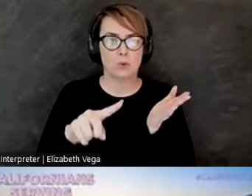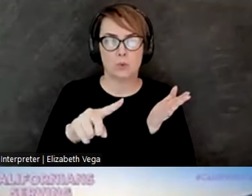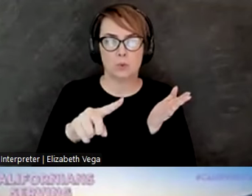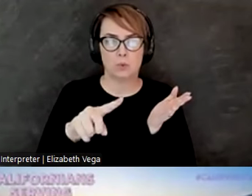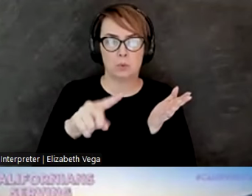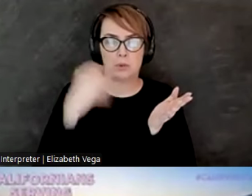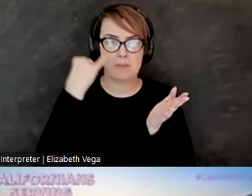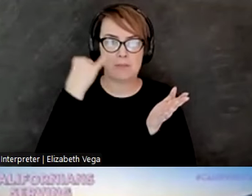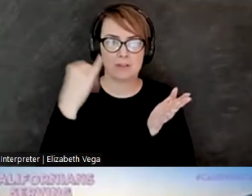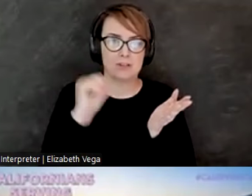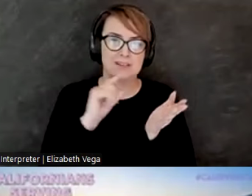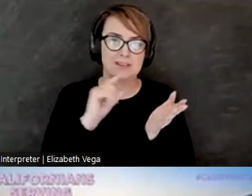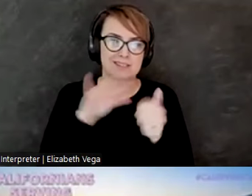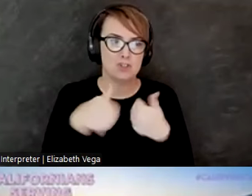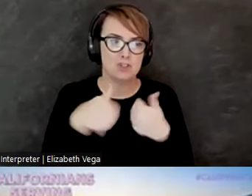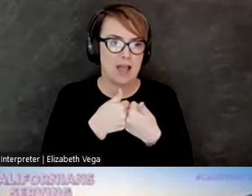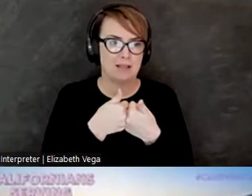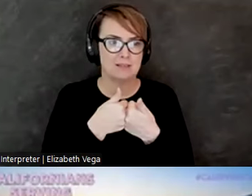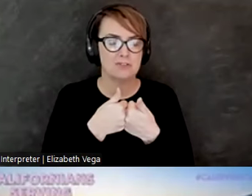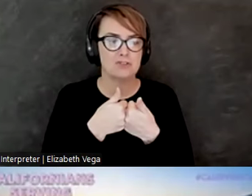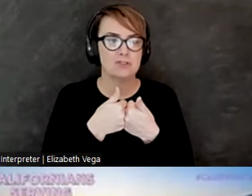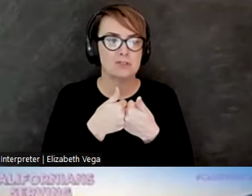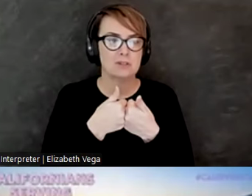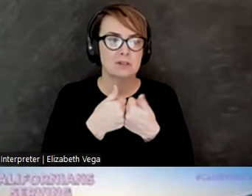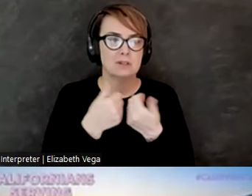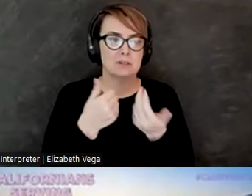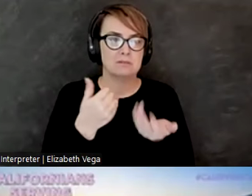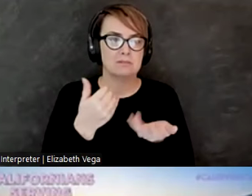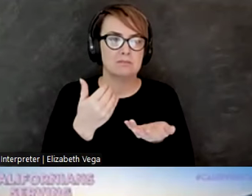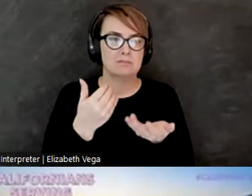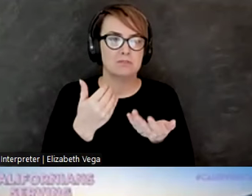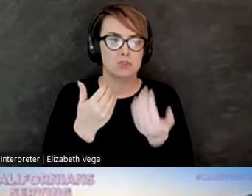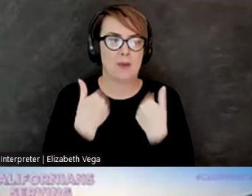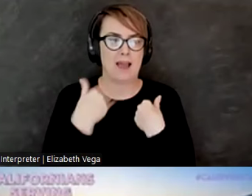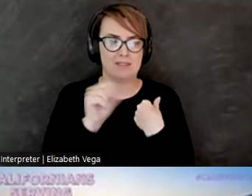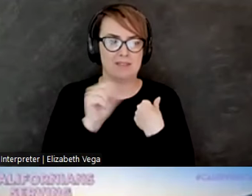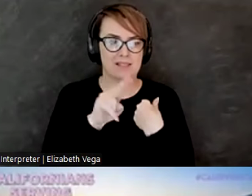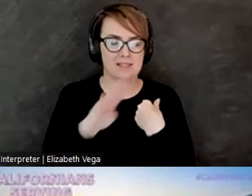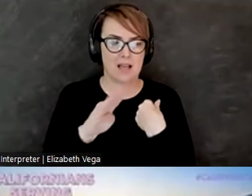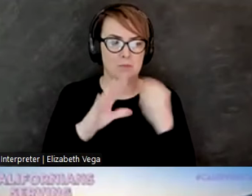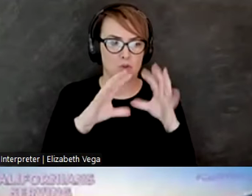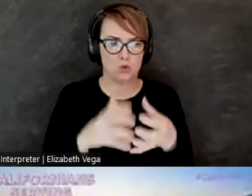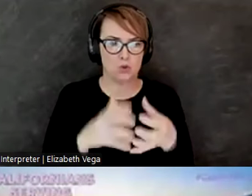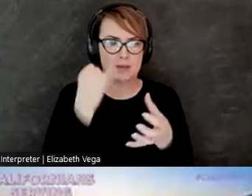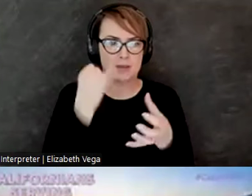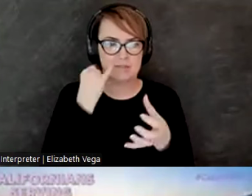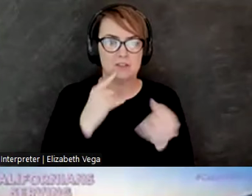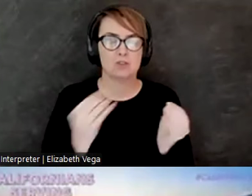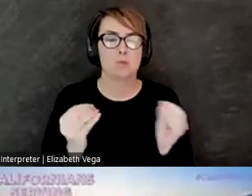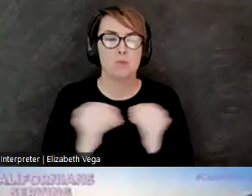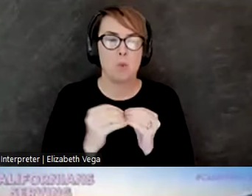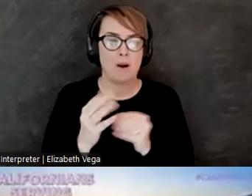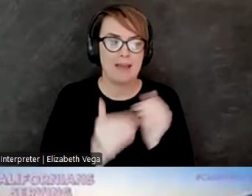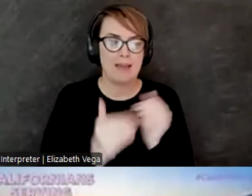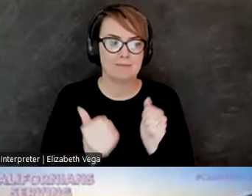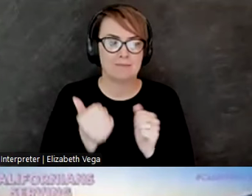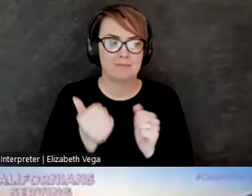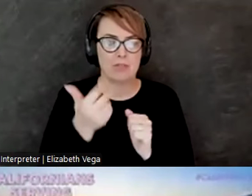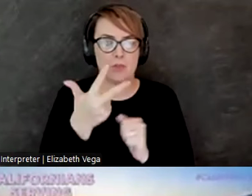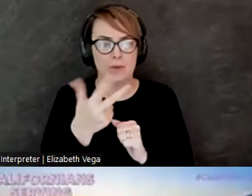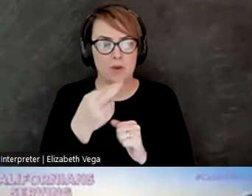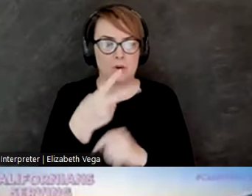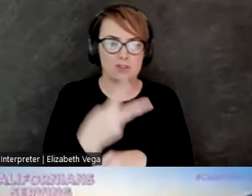the challenge with having this subgroup? Should it have more than three or two individuals in it?